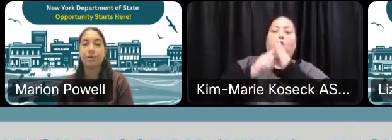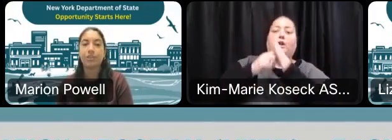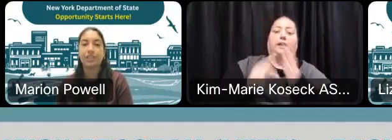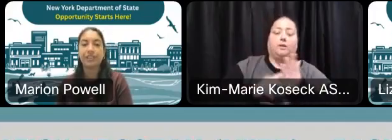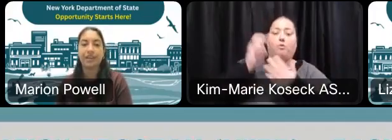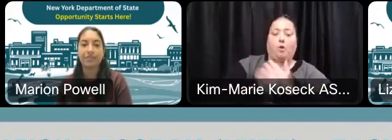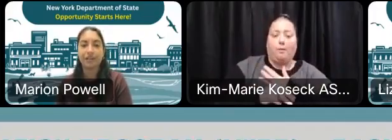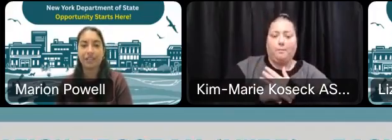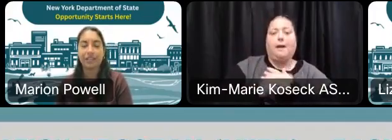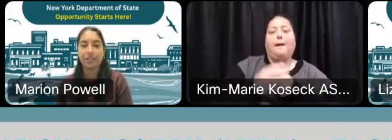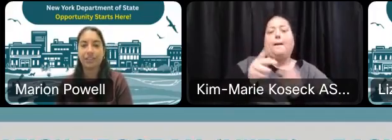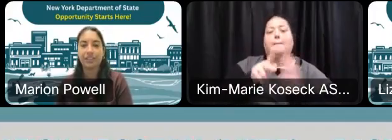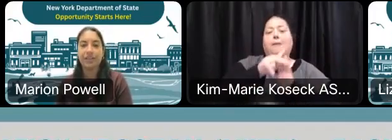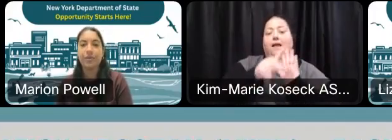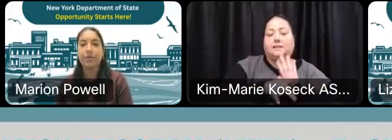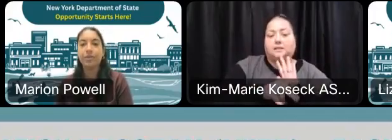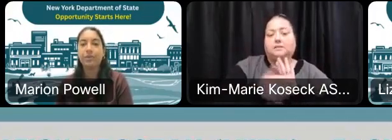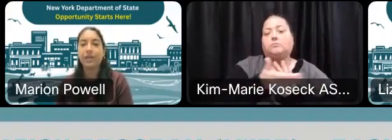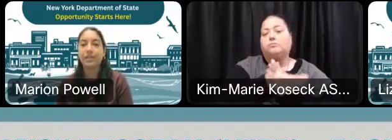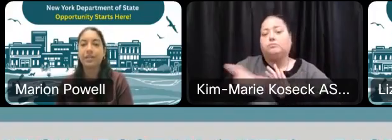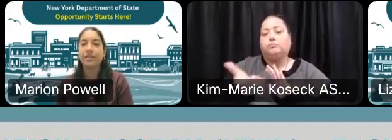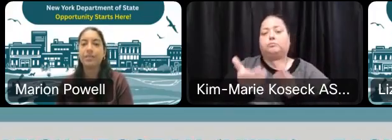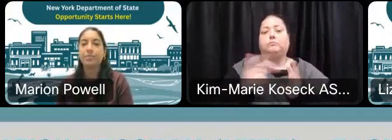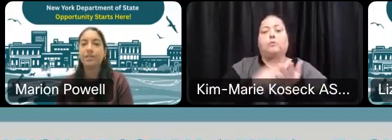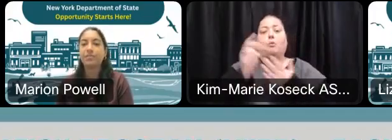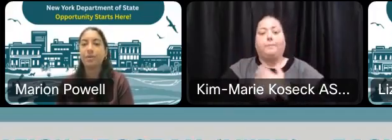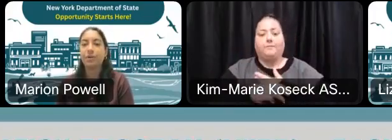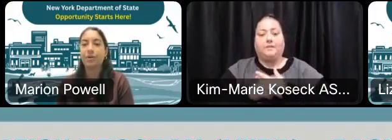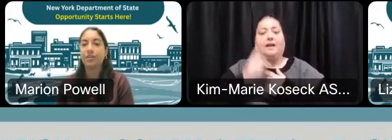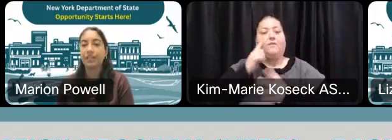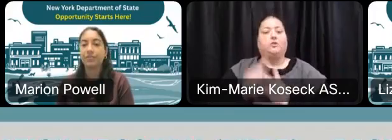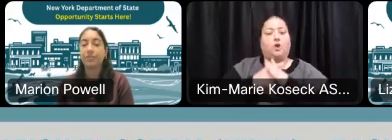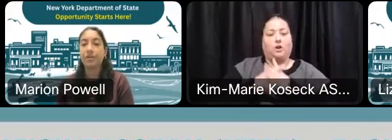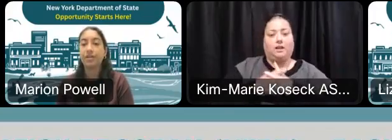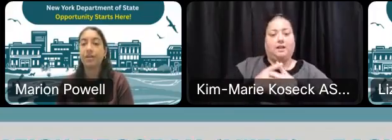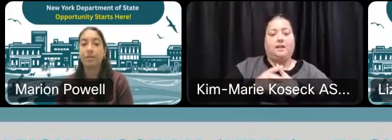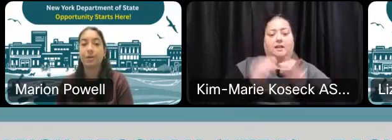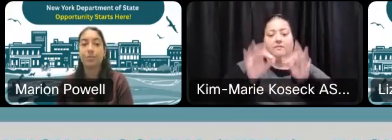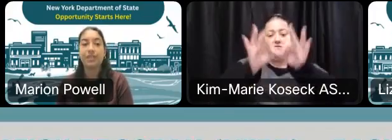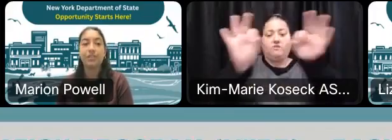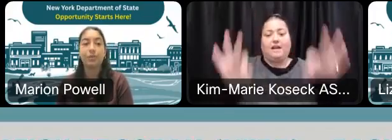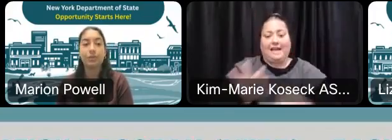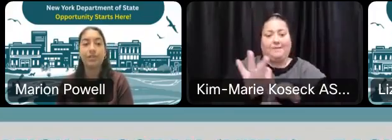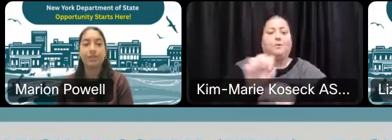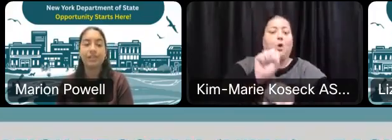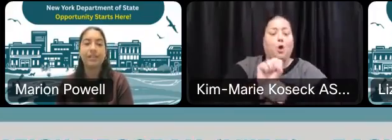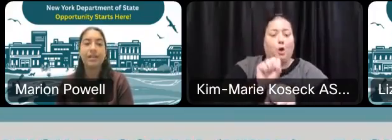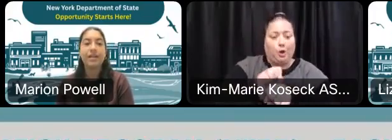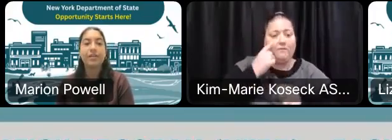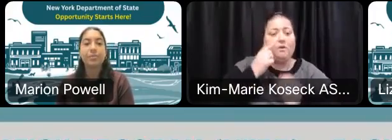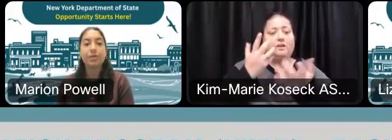policies, projects, and regulations. Both the plan and the implementing framework are needed for an LWRP to be